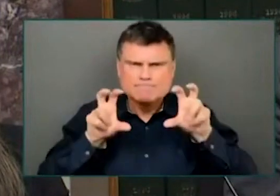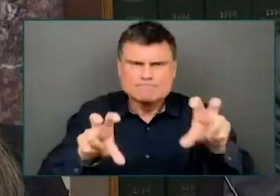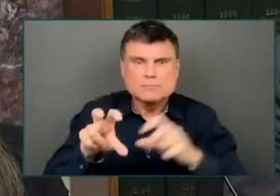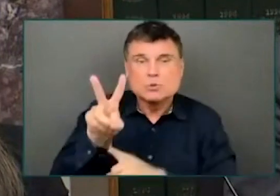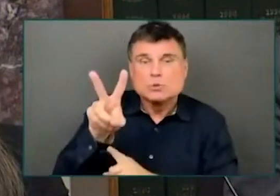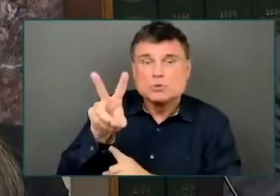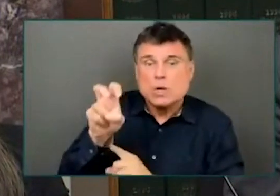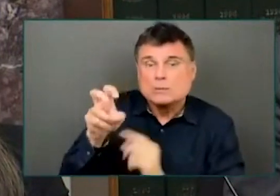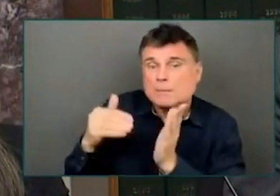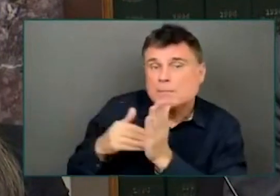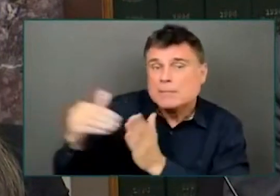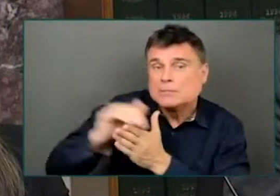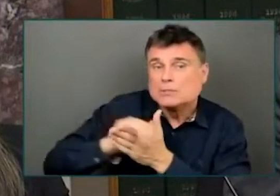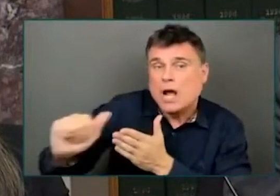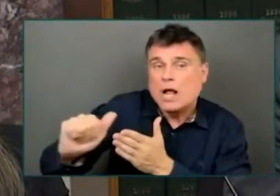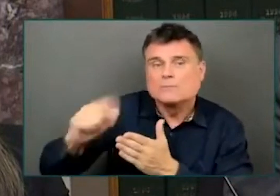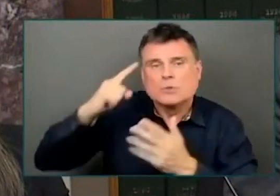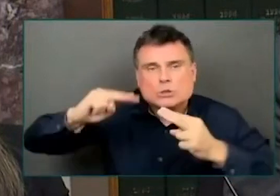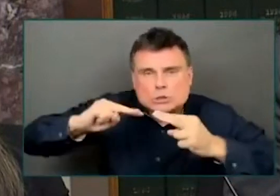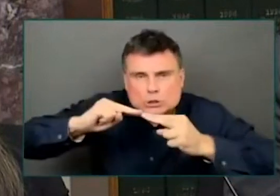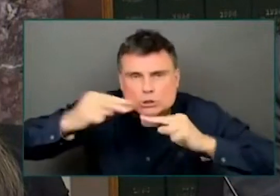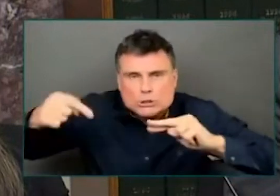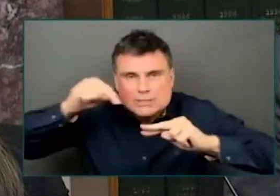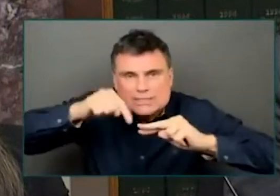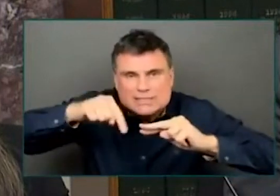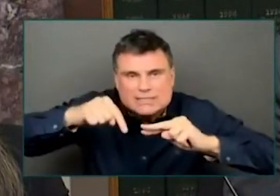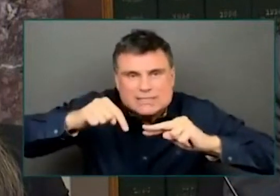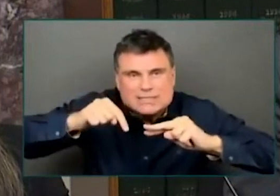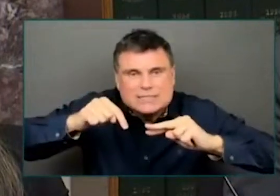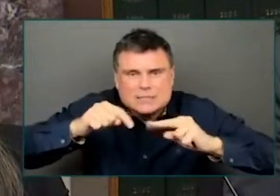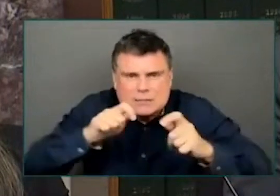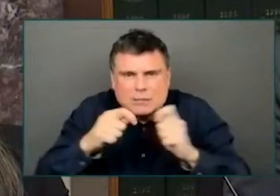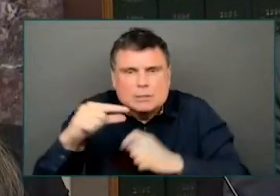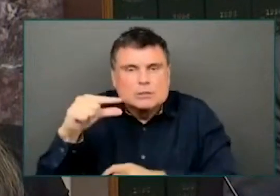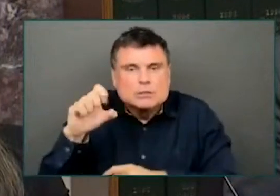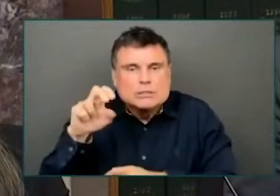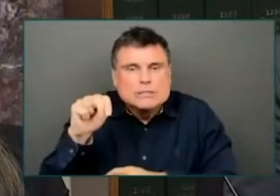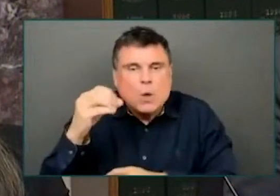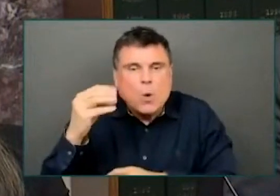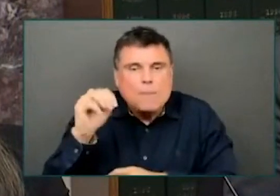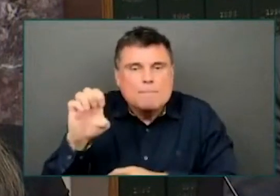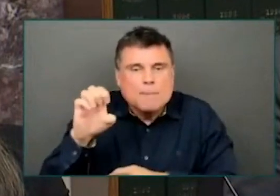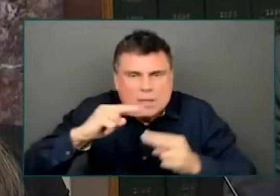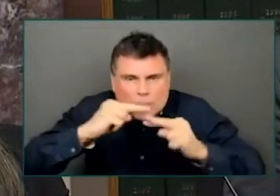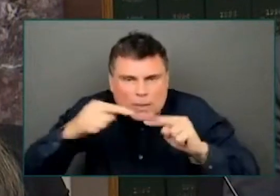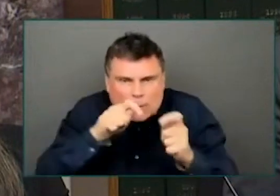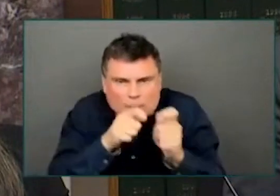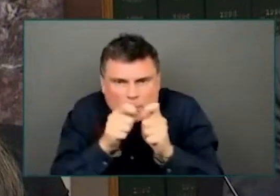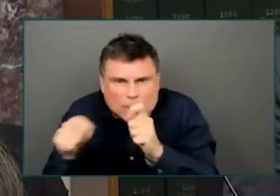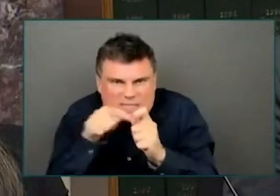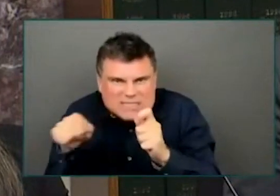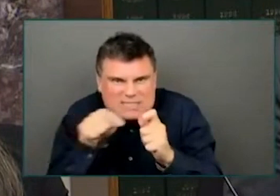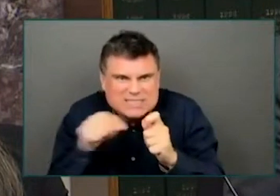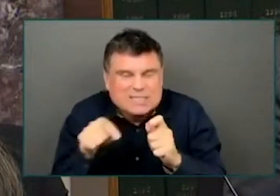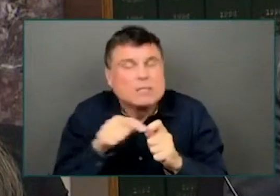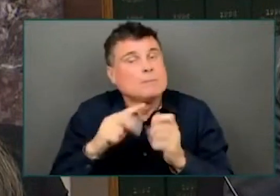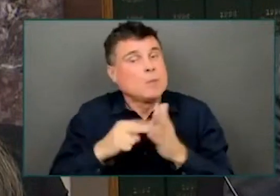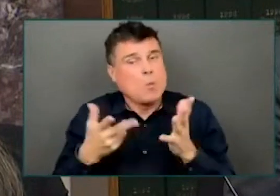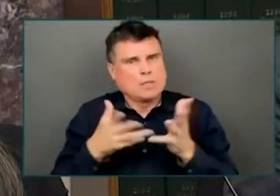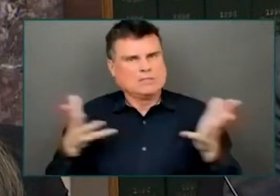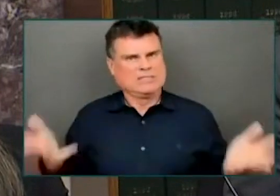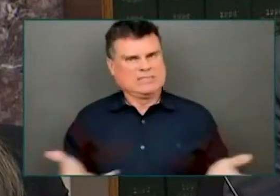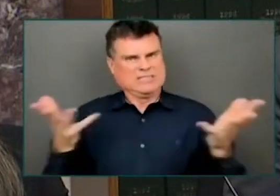Research Foundation. This investment will support continued growth, creating new scientific discoveries and economic